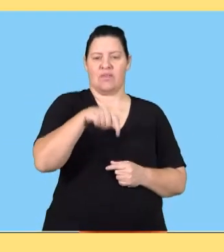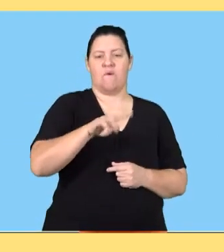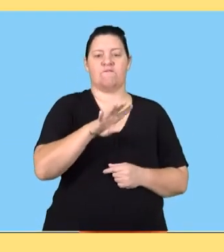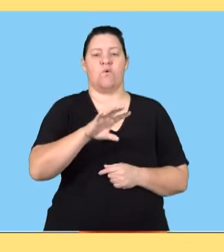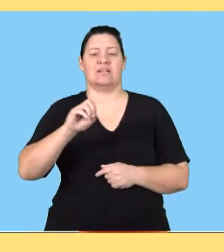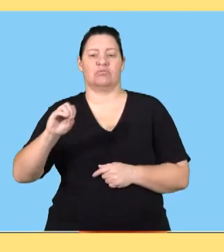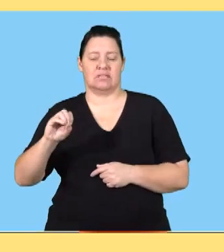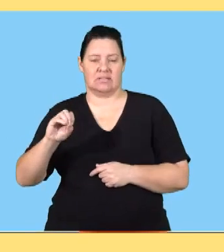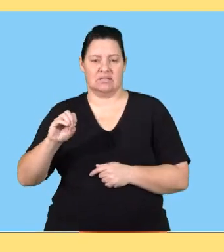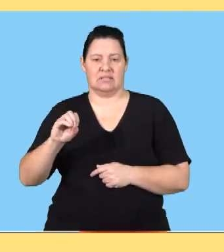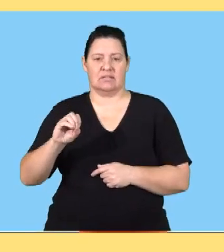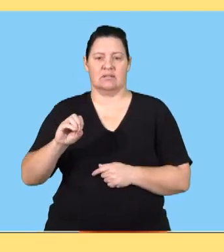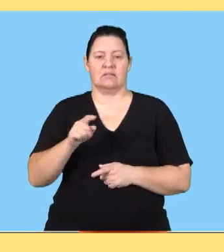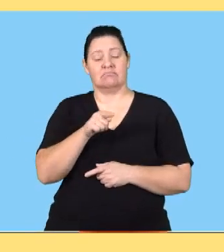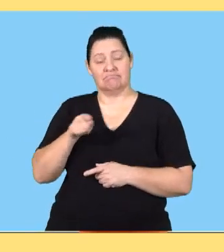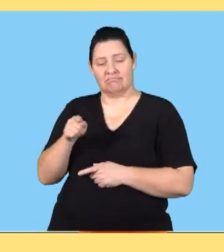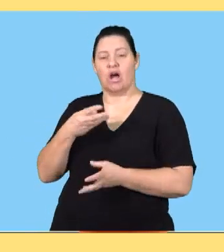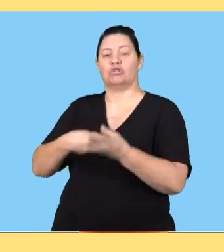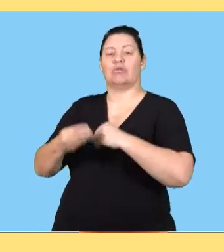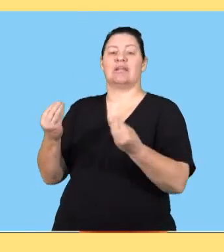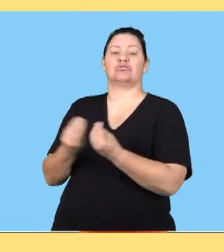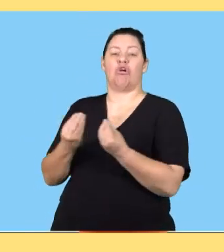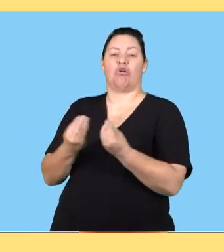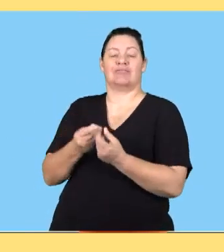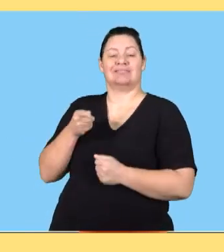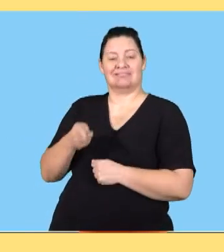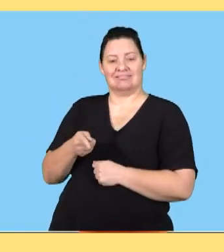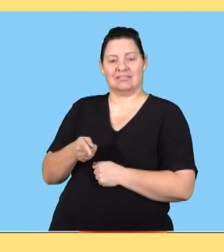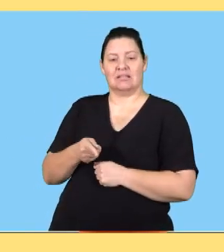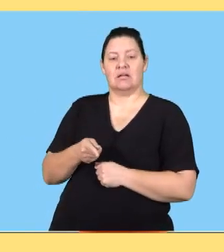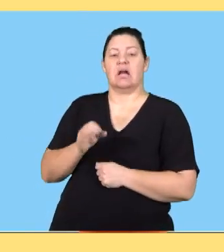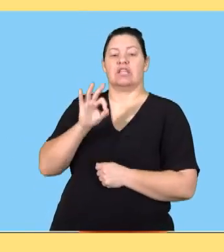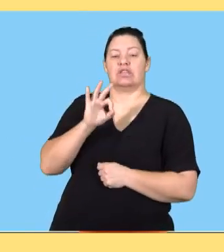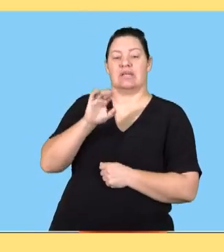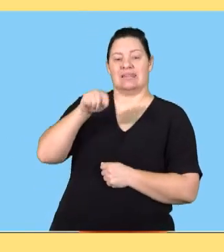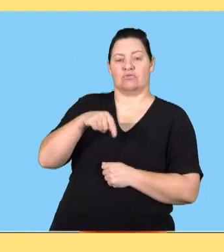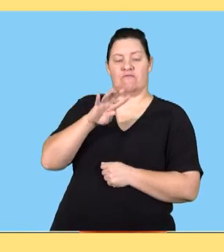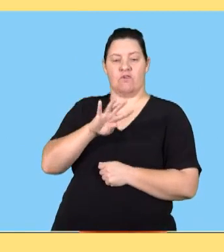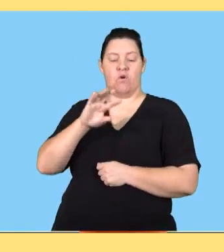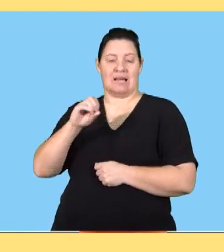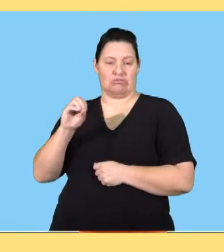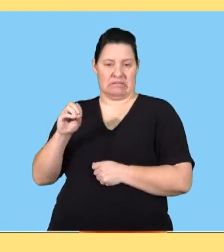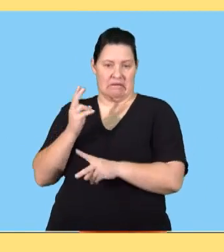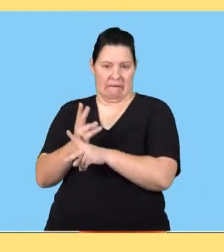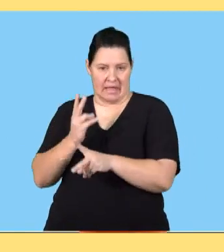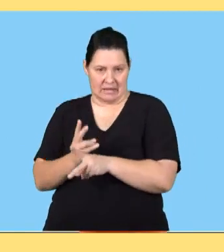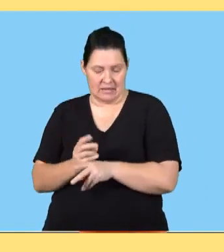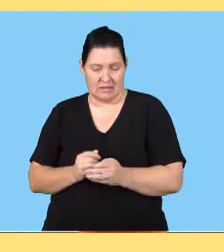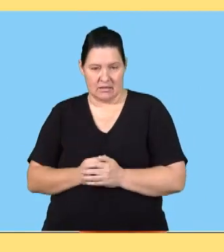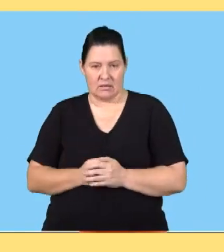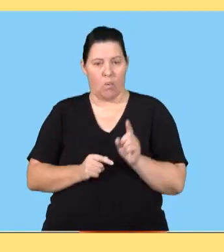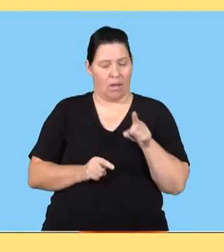is 3,400. So I'll come here. Under my creditors control, I have my 3,400.